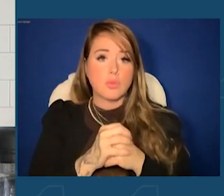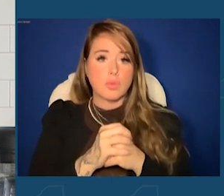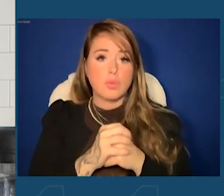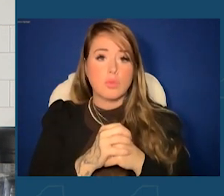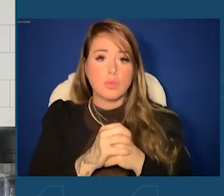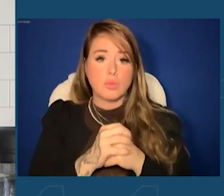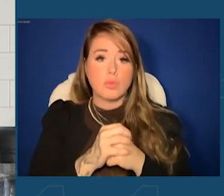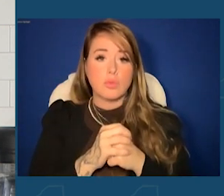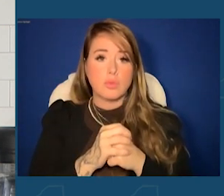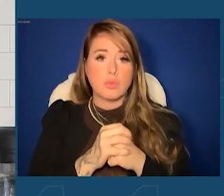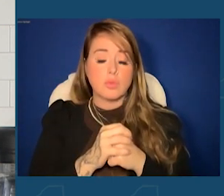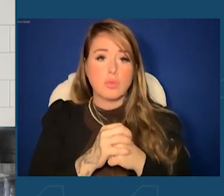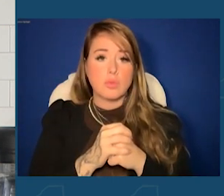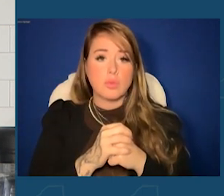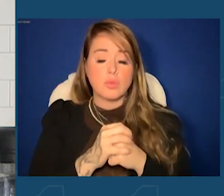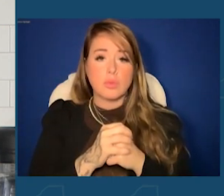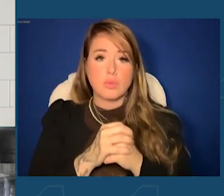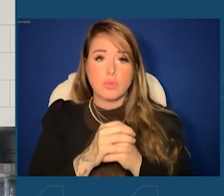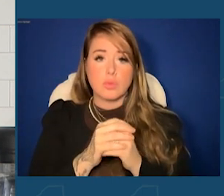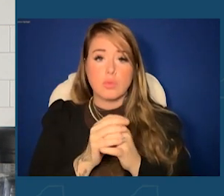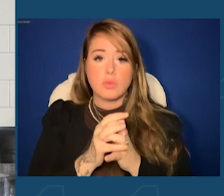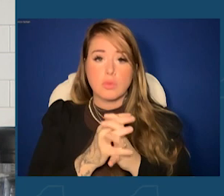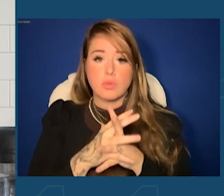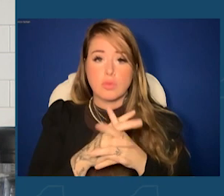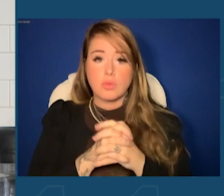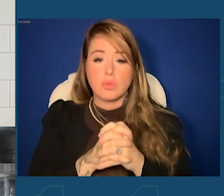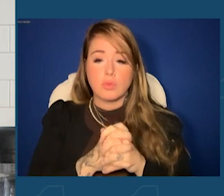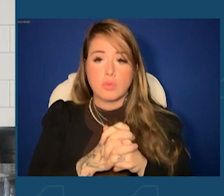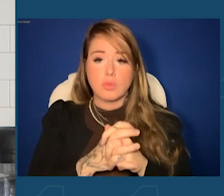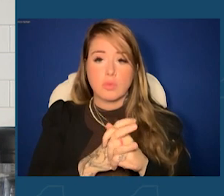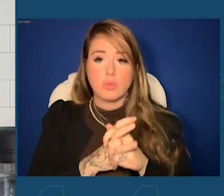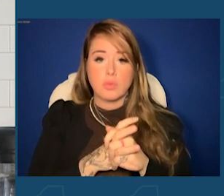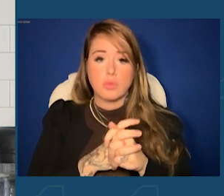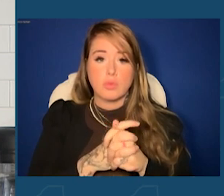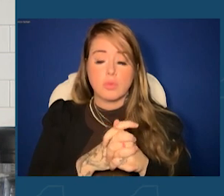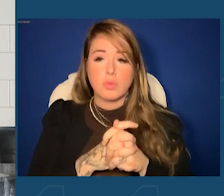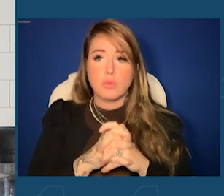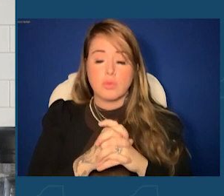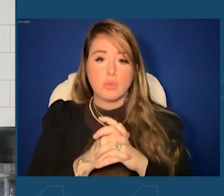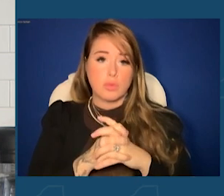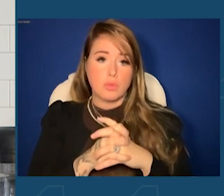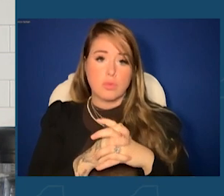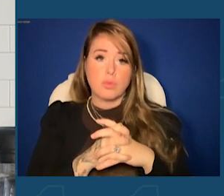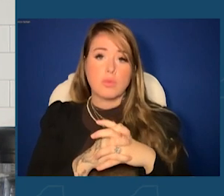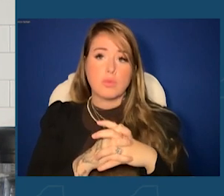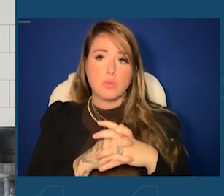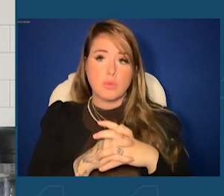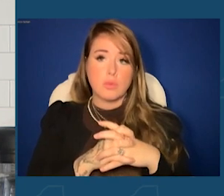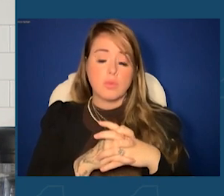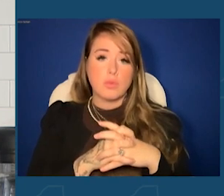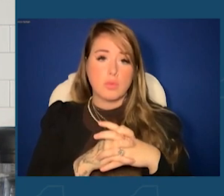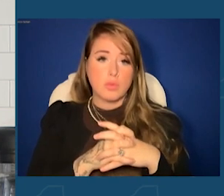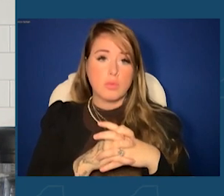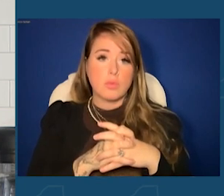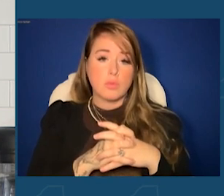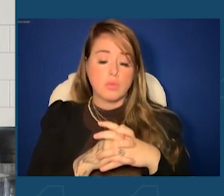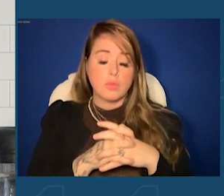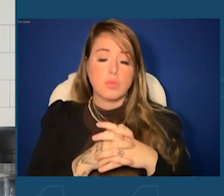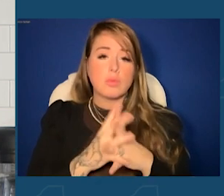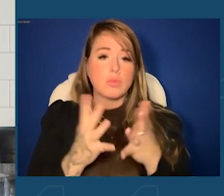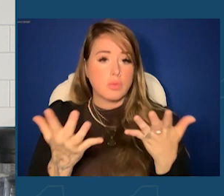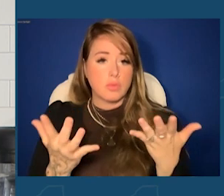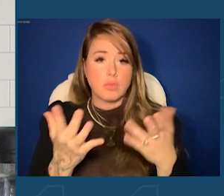have brought us, given us. Many of us are in need of support right now. ya